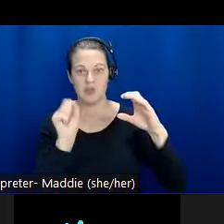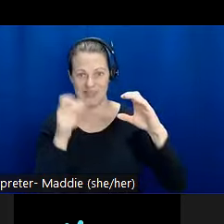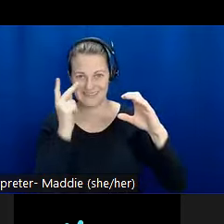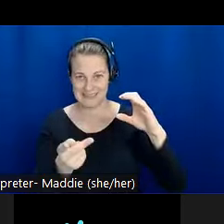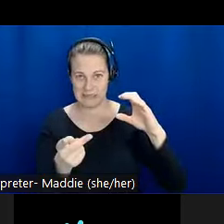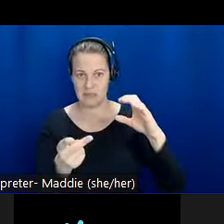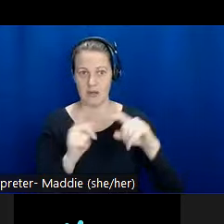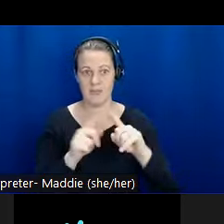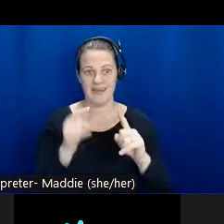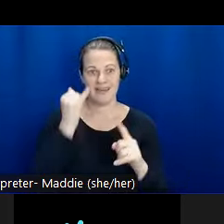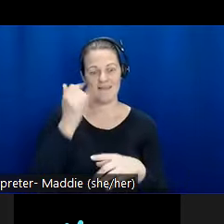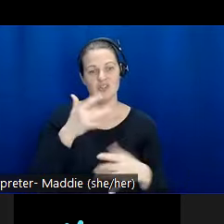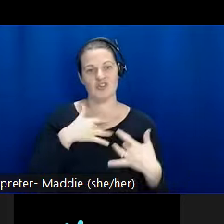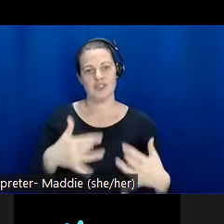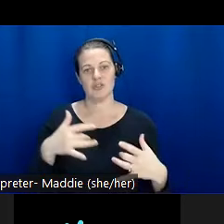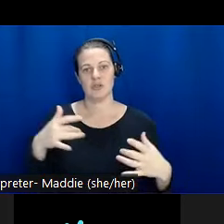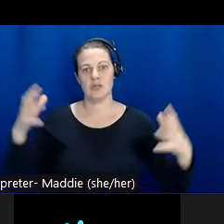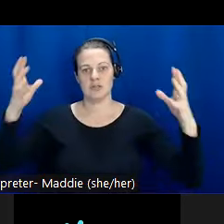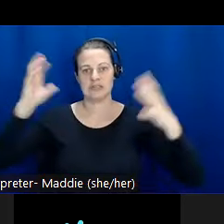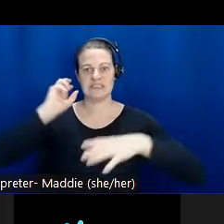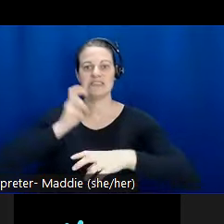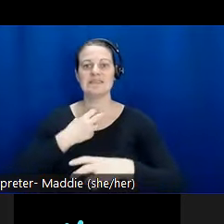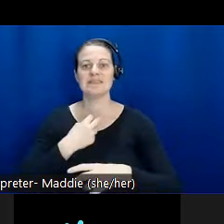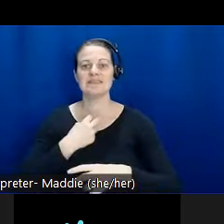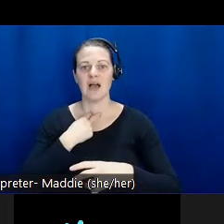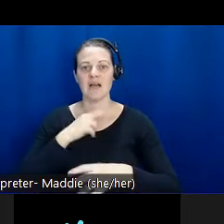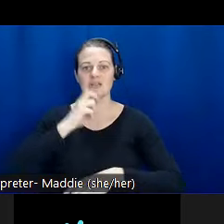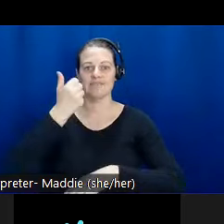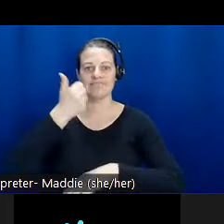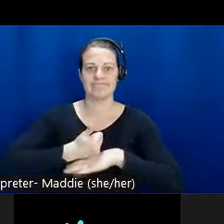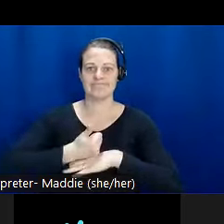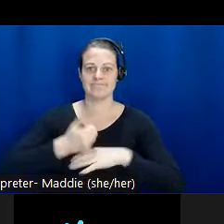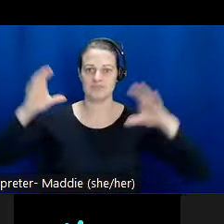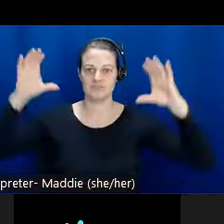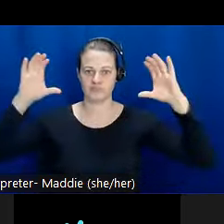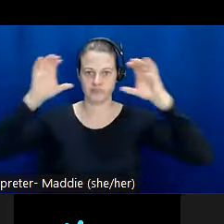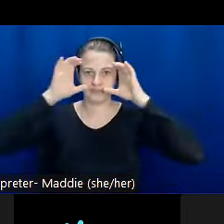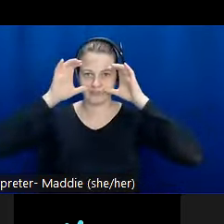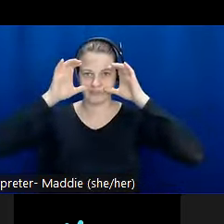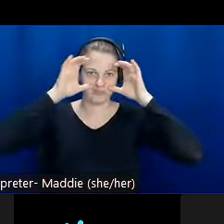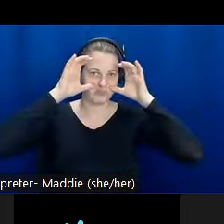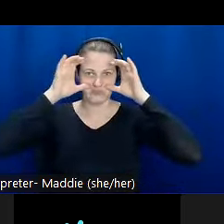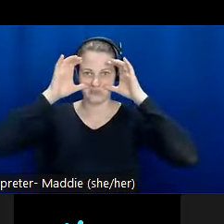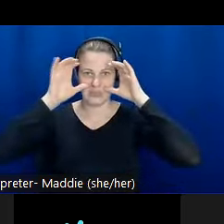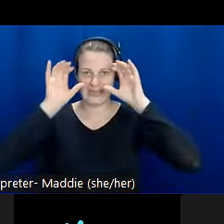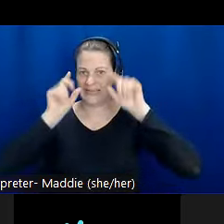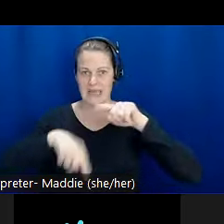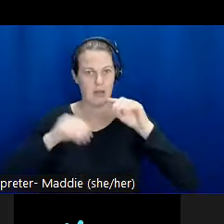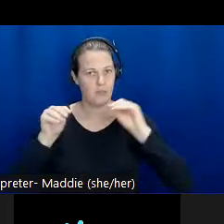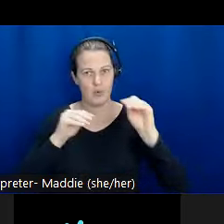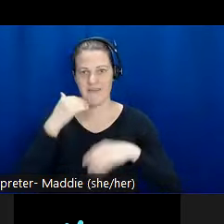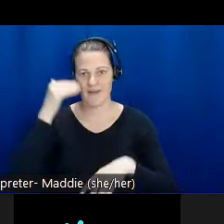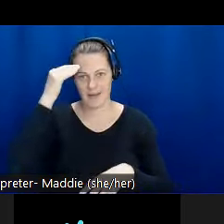it's not easy to do, and it's a little bit too bulky. So you will get a very thorough refraction and